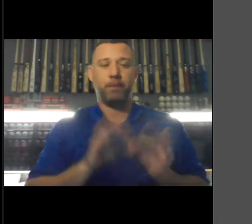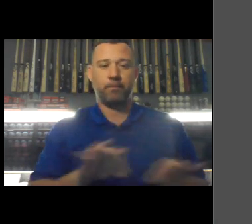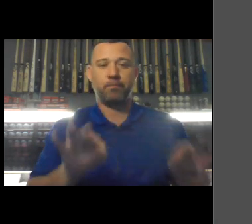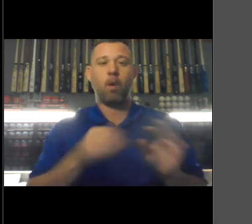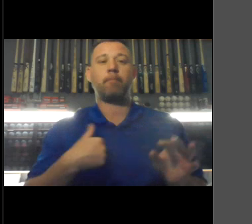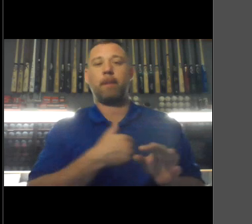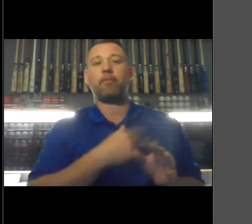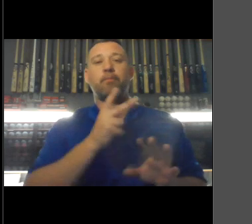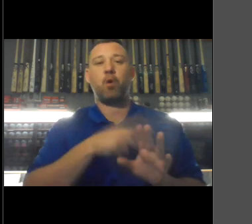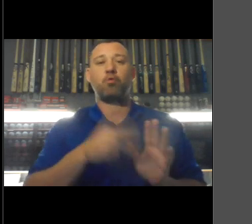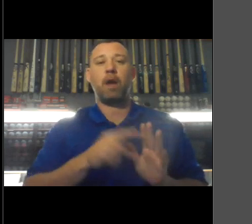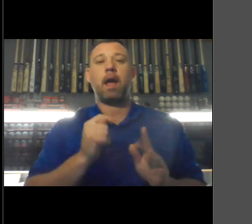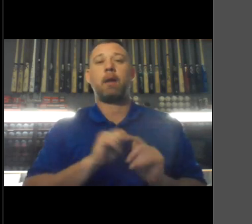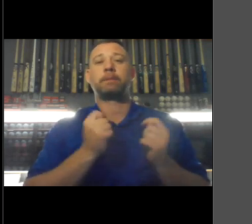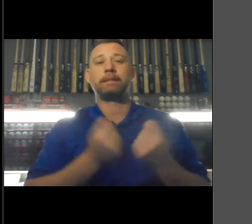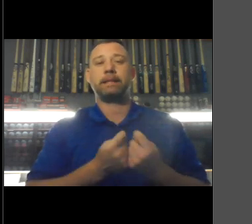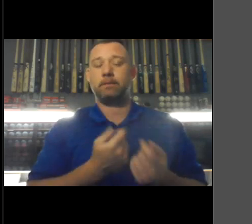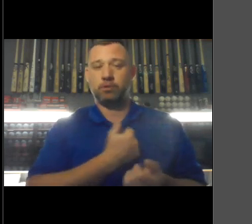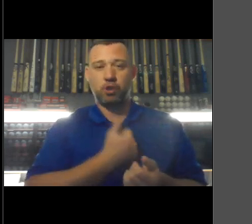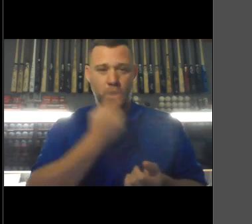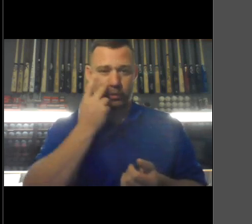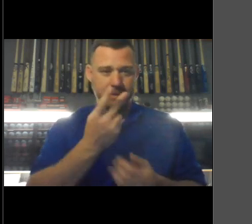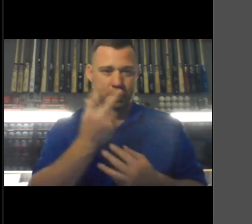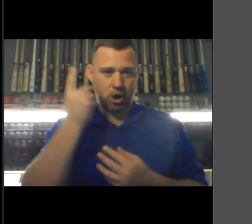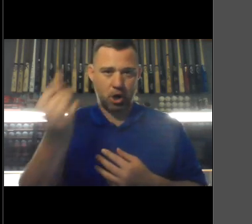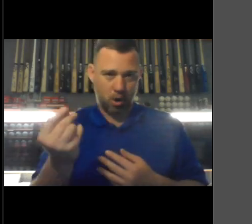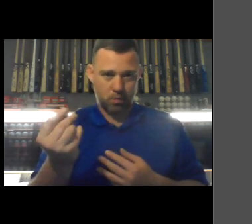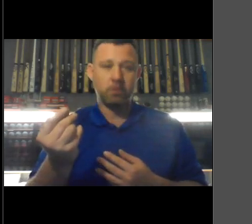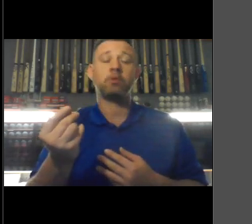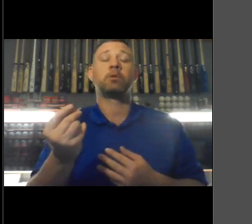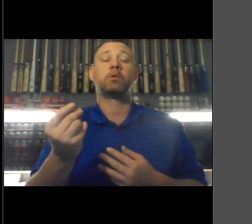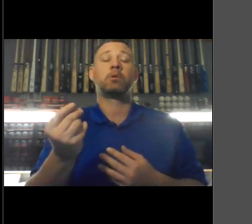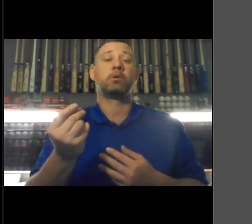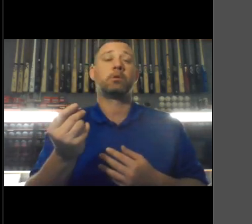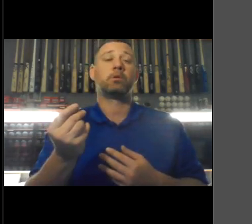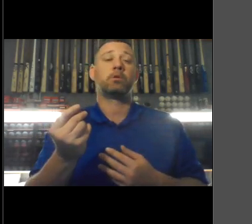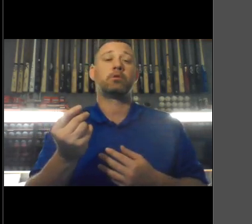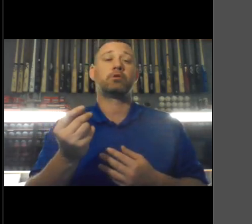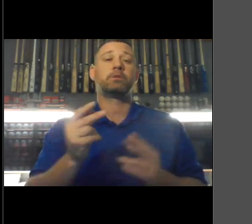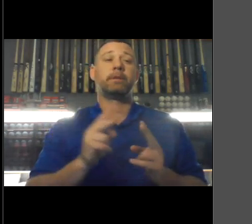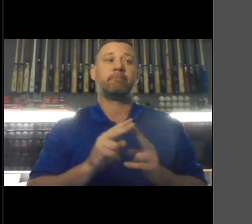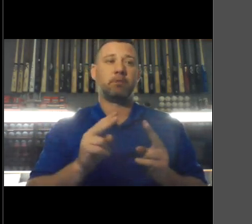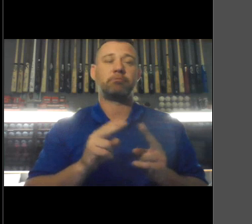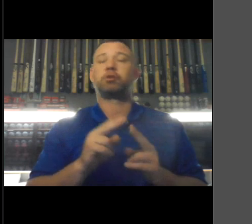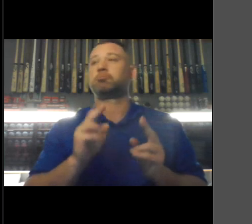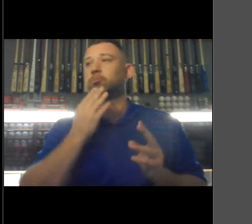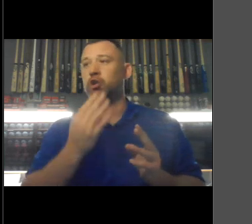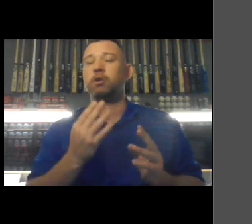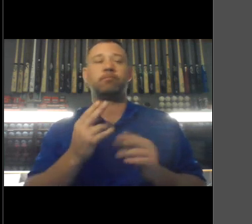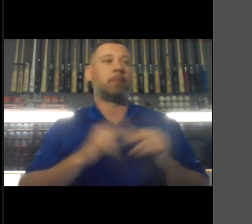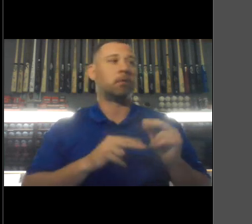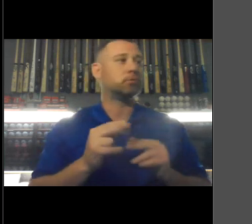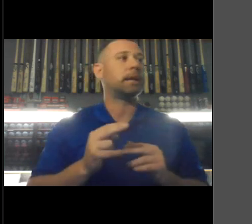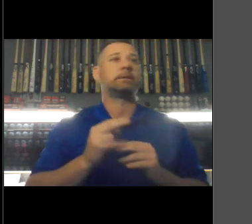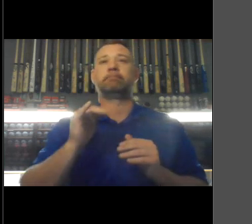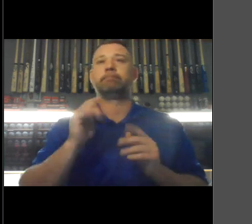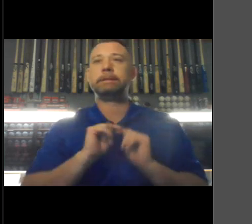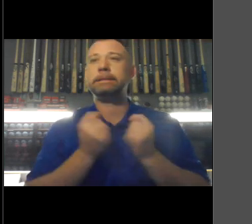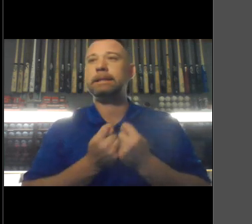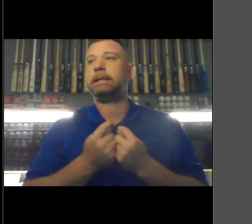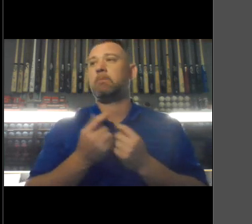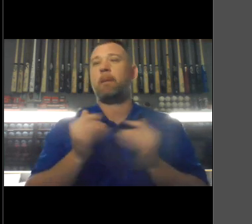programming team. We're very sorry to see her go. She has really been a consensus builder, a team player.